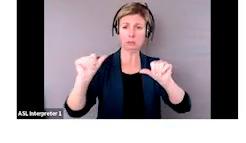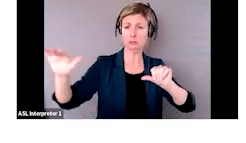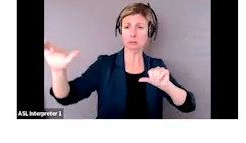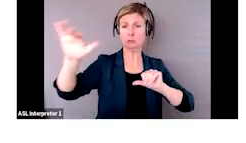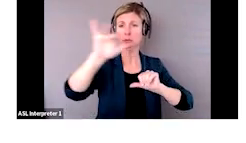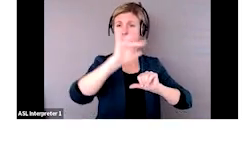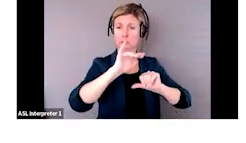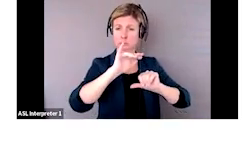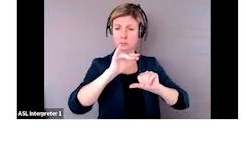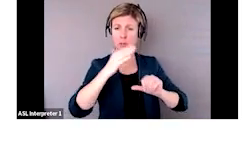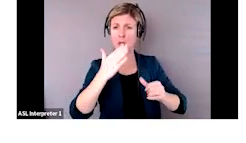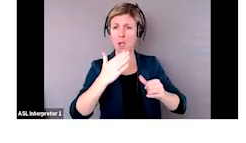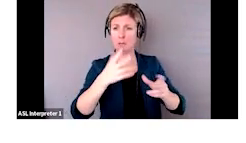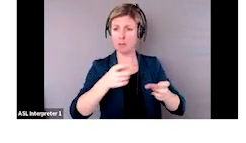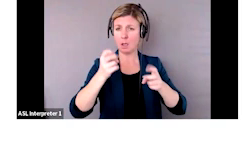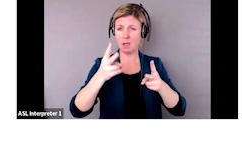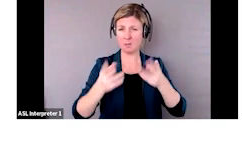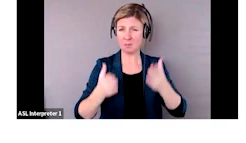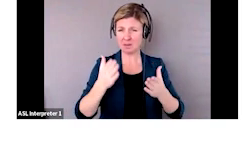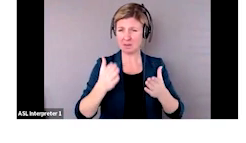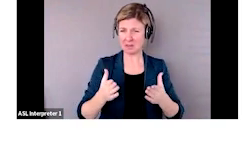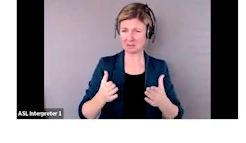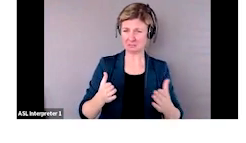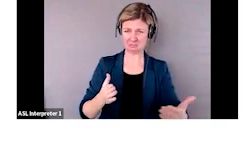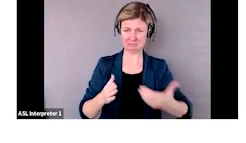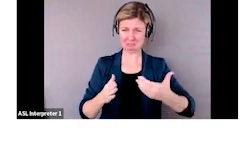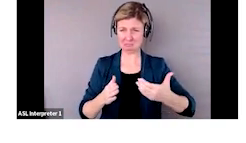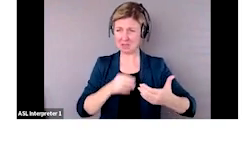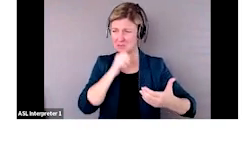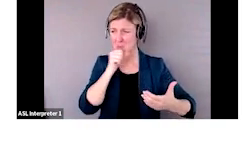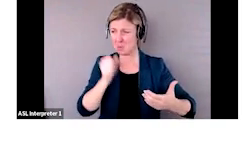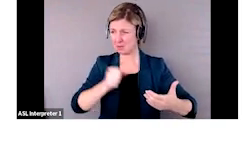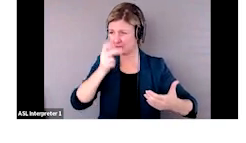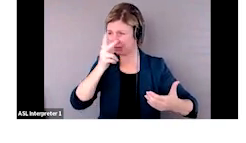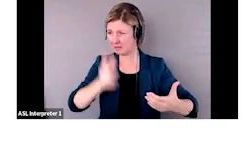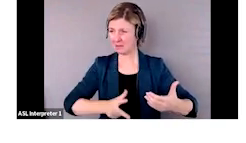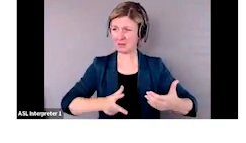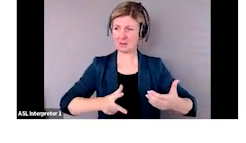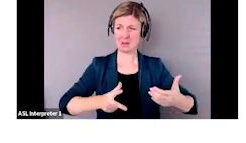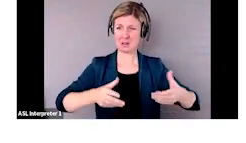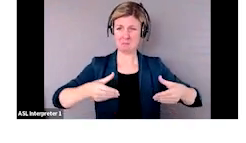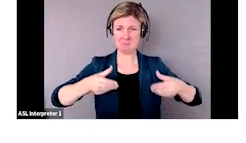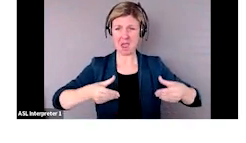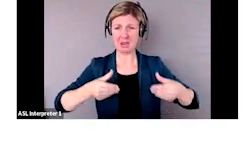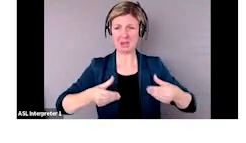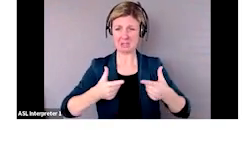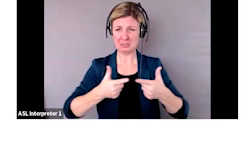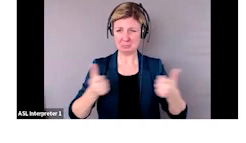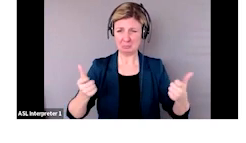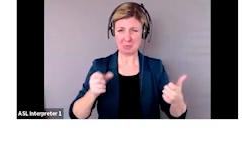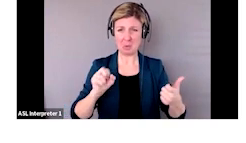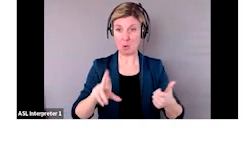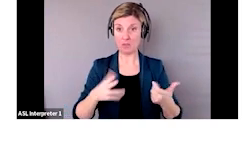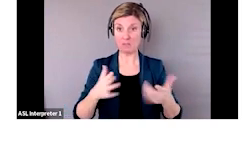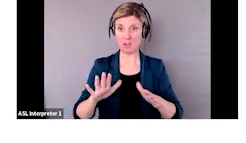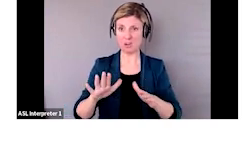packaging, or they haven't served the customer very well and they have negative reviews for it. Heck, maybe it's expired product that they got